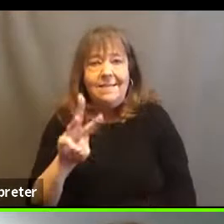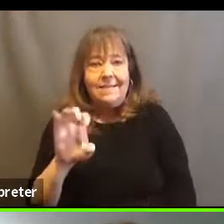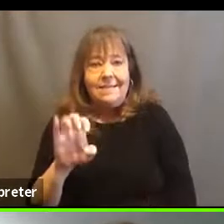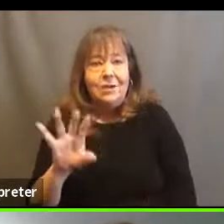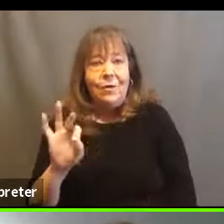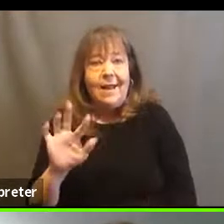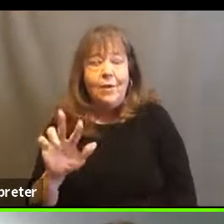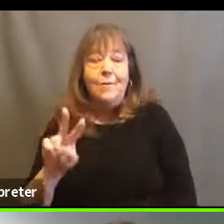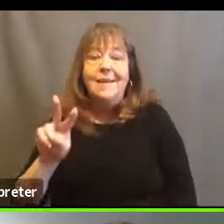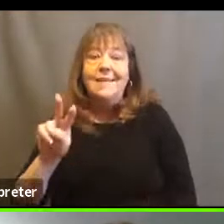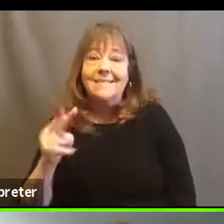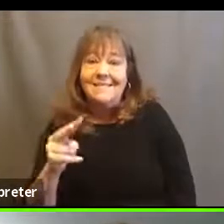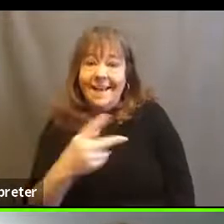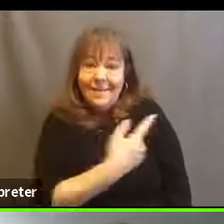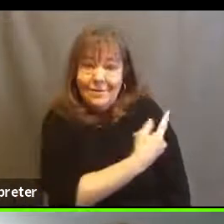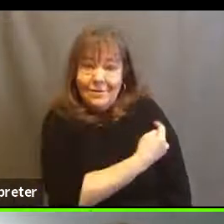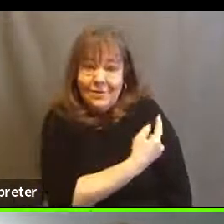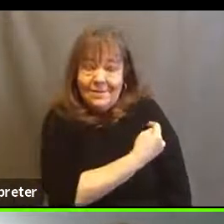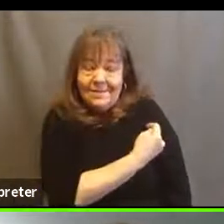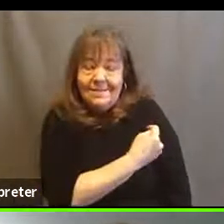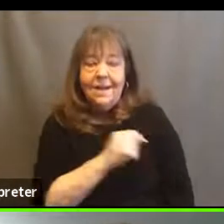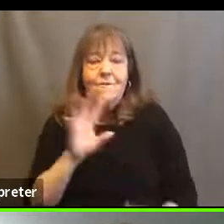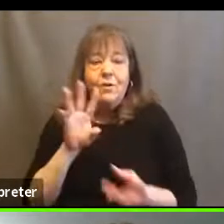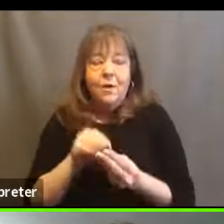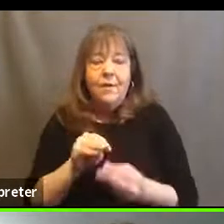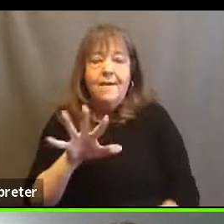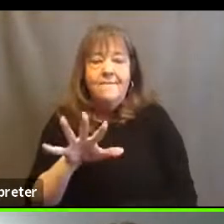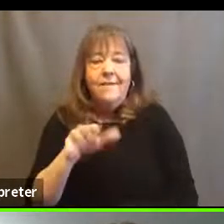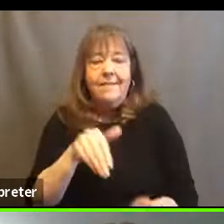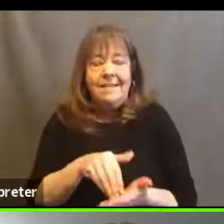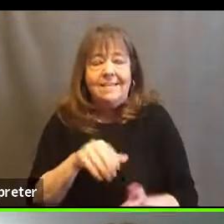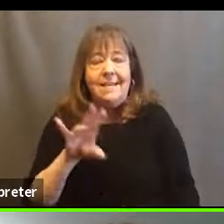17,693 second doses, for a total of